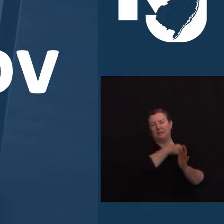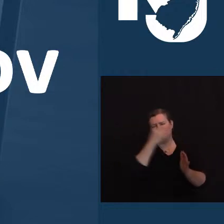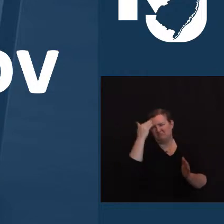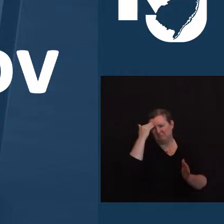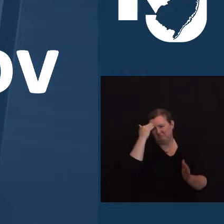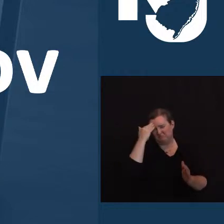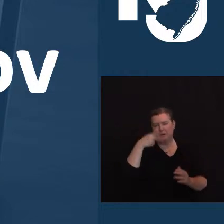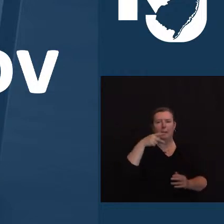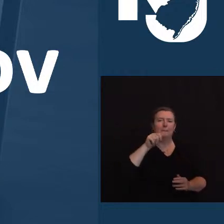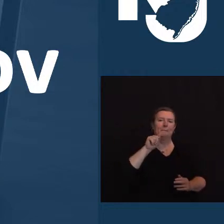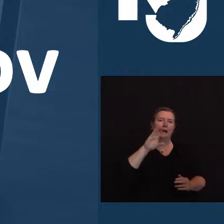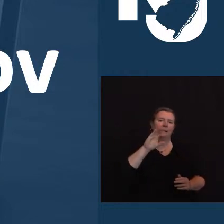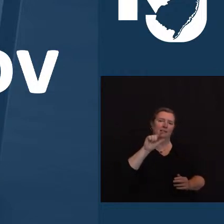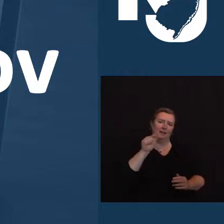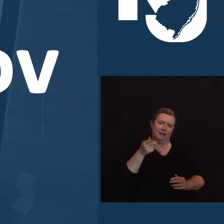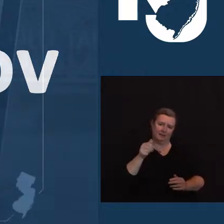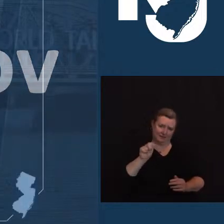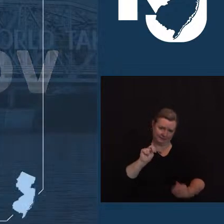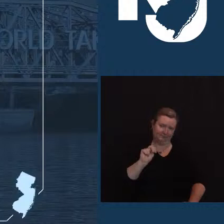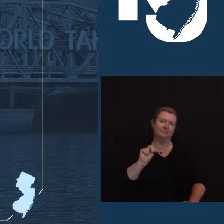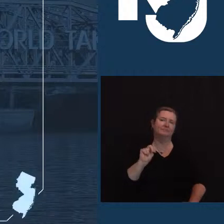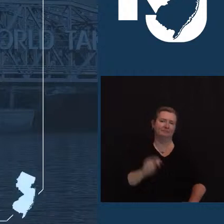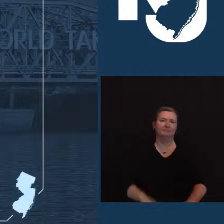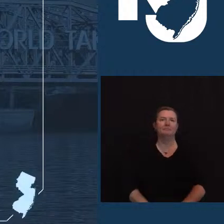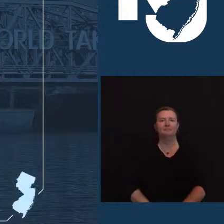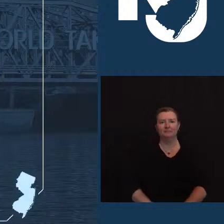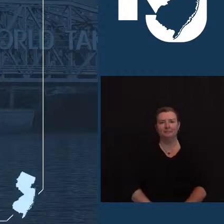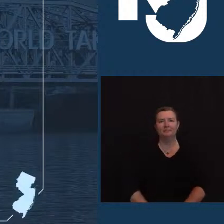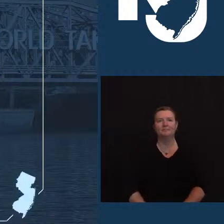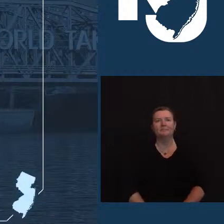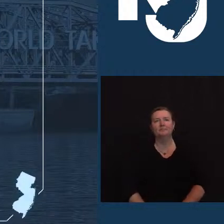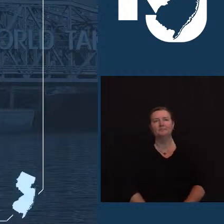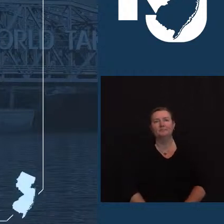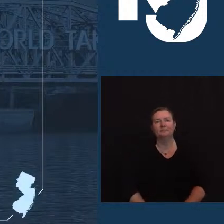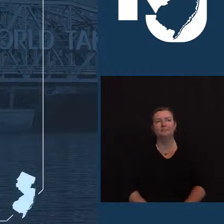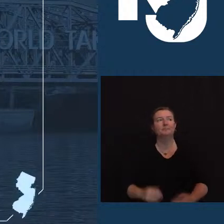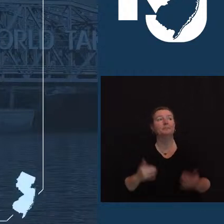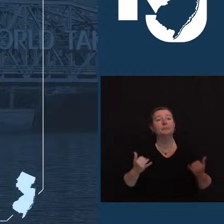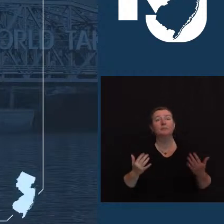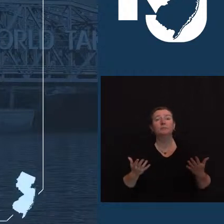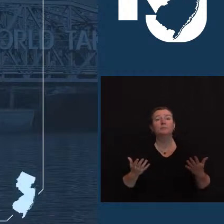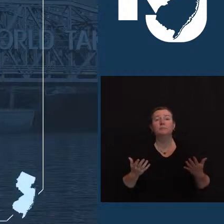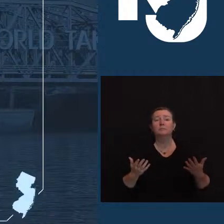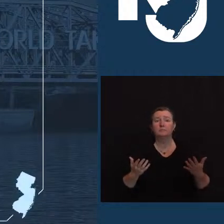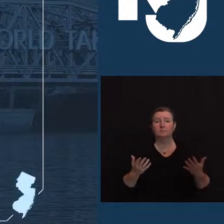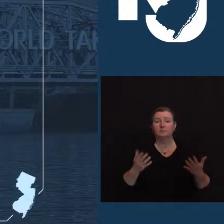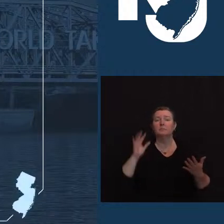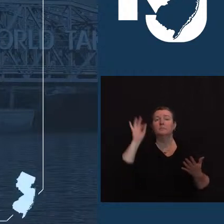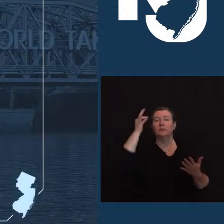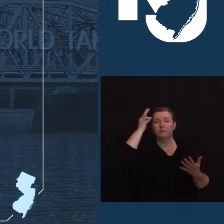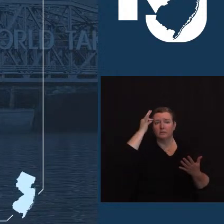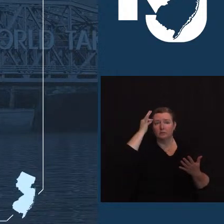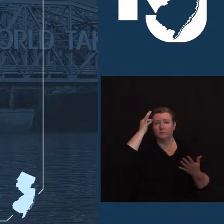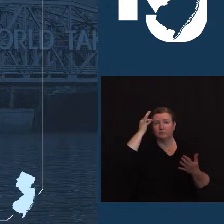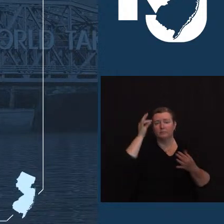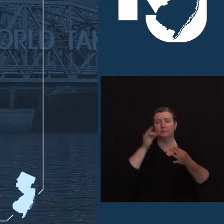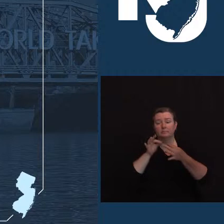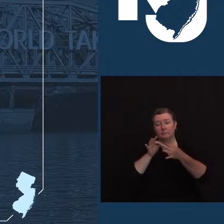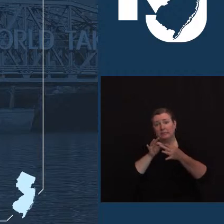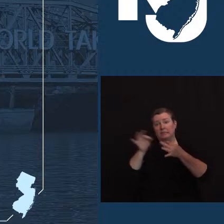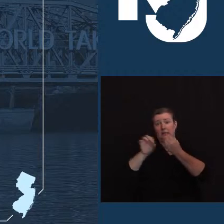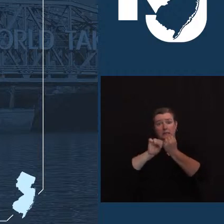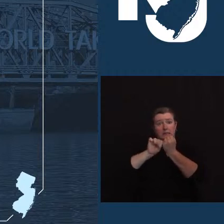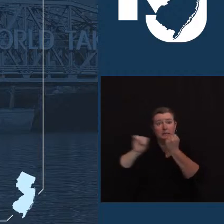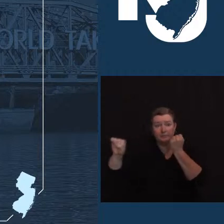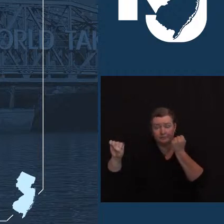with us, and a cast of thousands. First, and as a reminder, federal extended unemployment benefits, including the $300